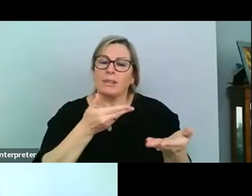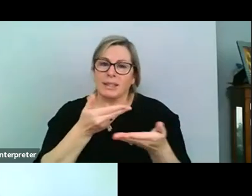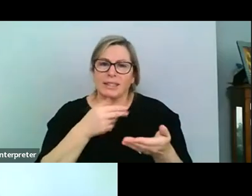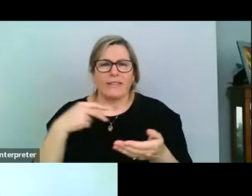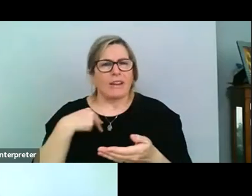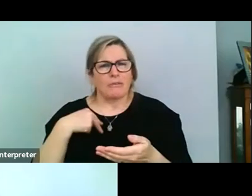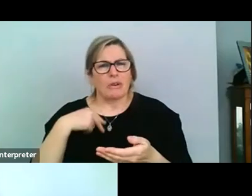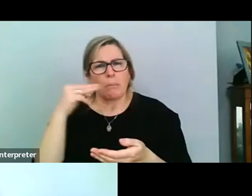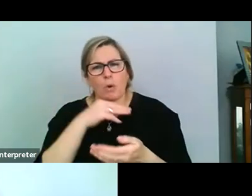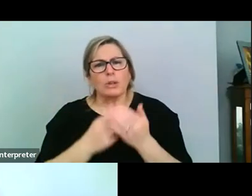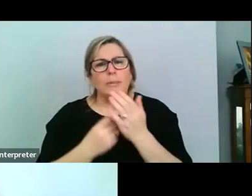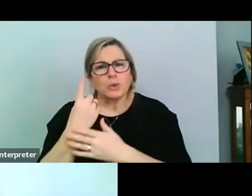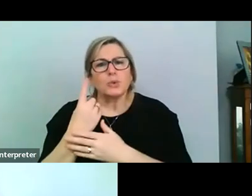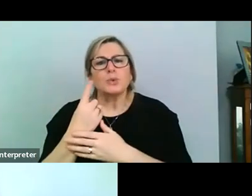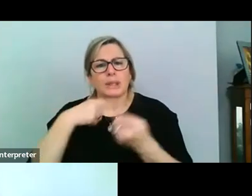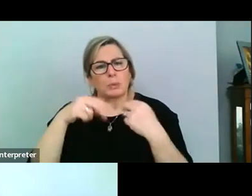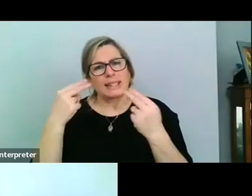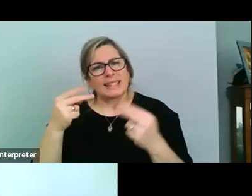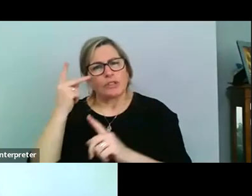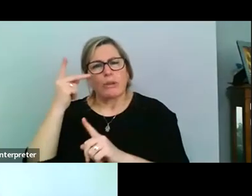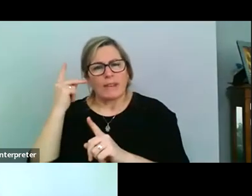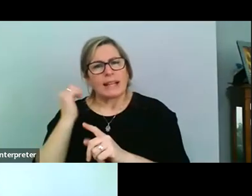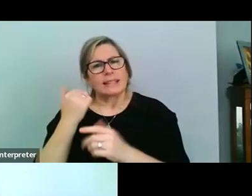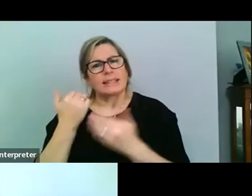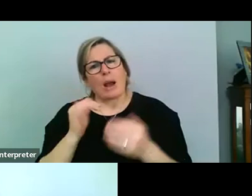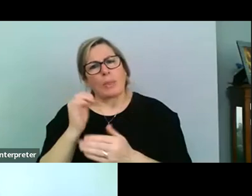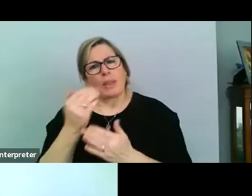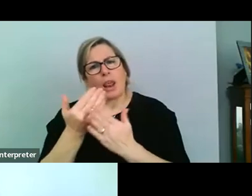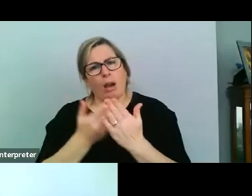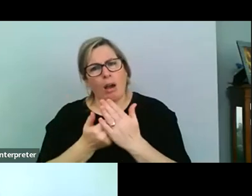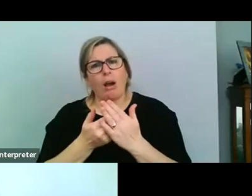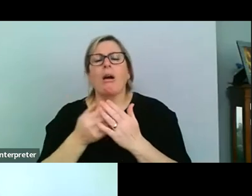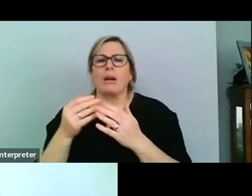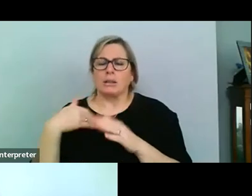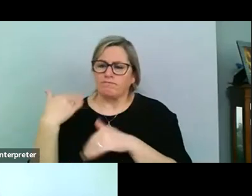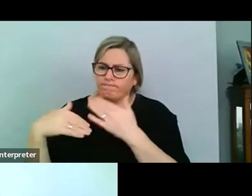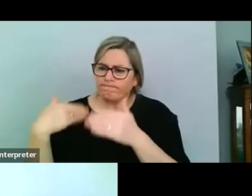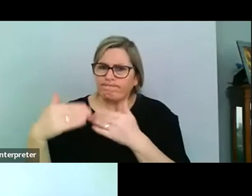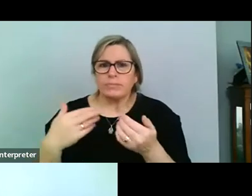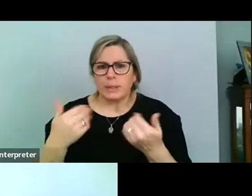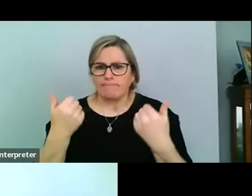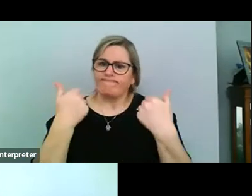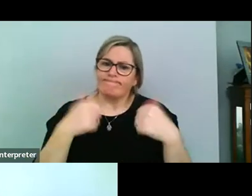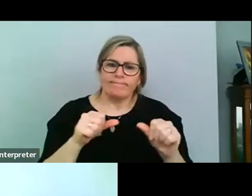we need to just reflect on how this law is operating.